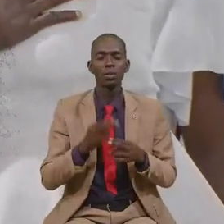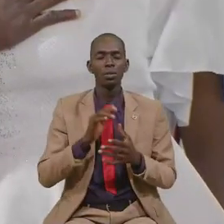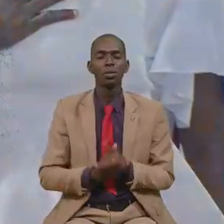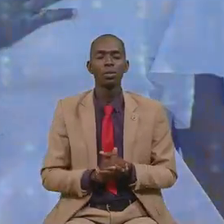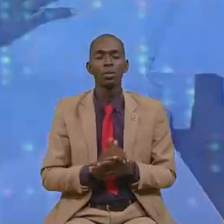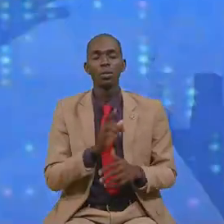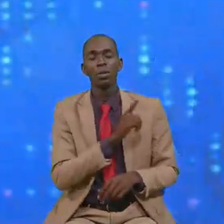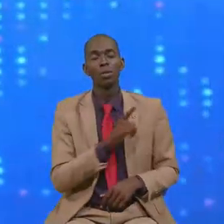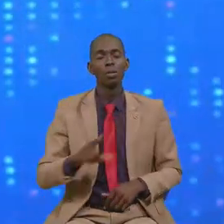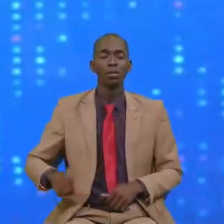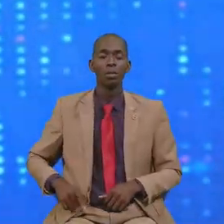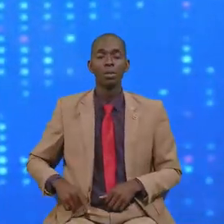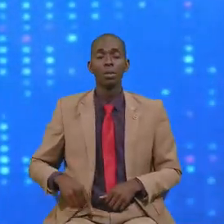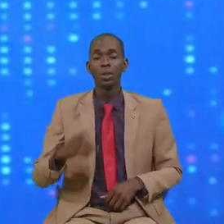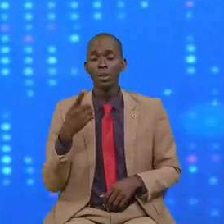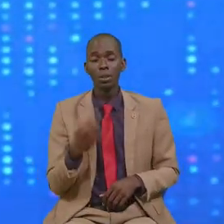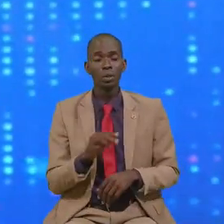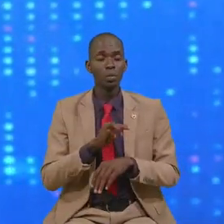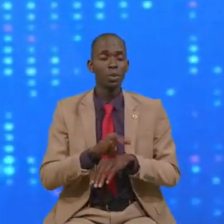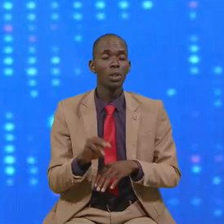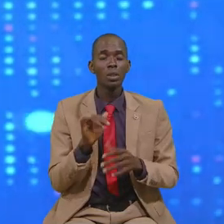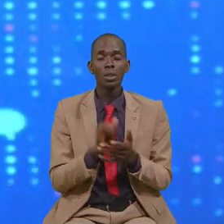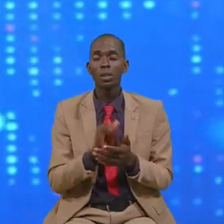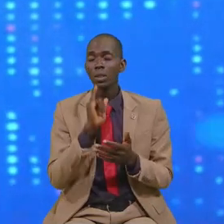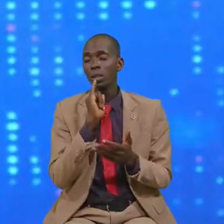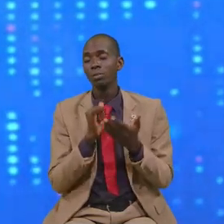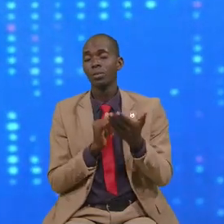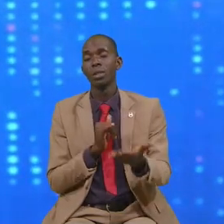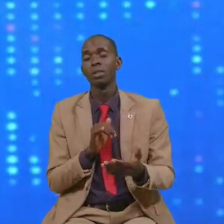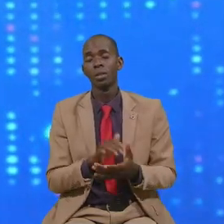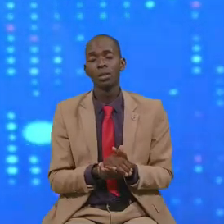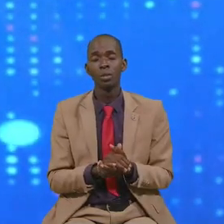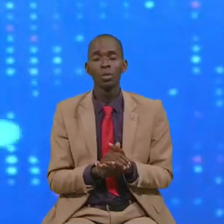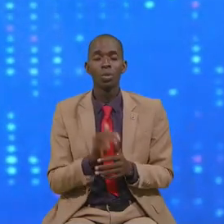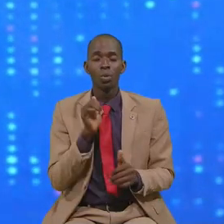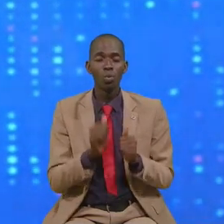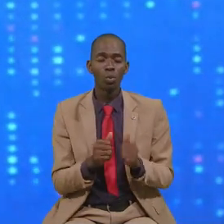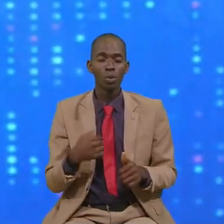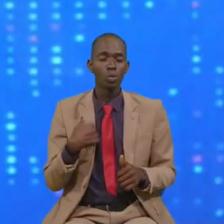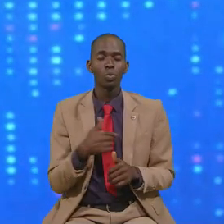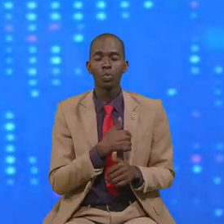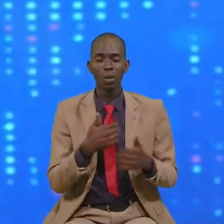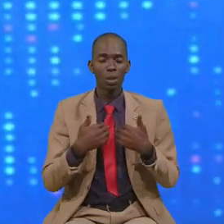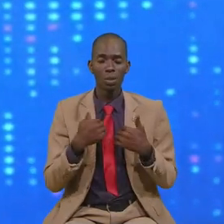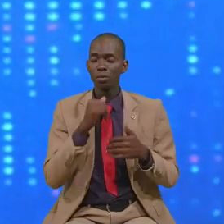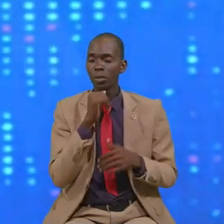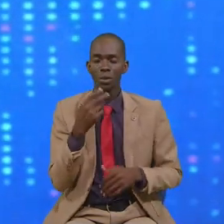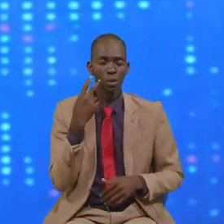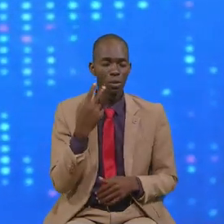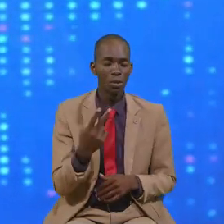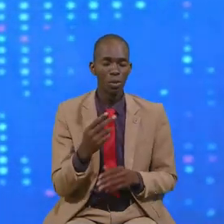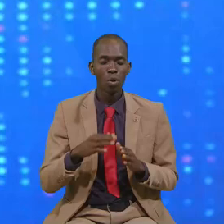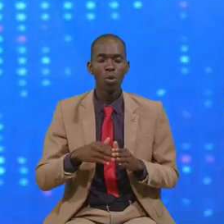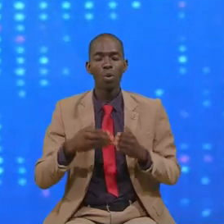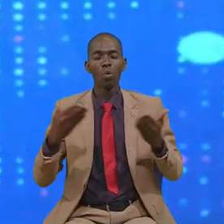Lord, the ministry that is there, which we have not seen, open our